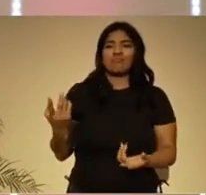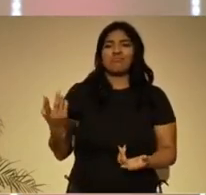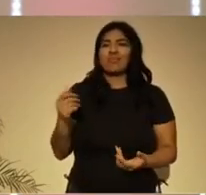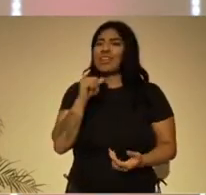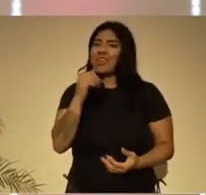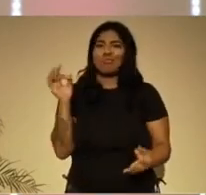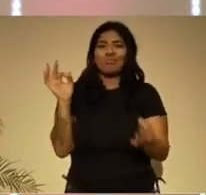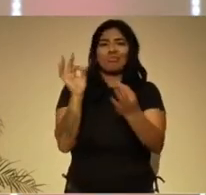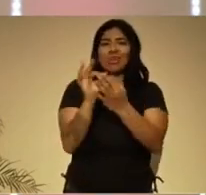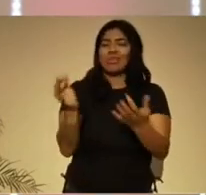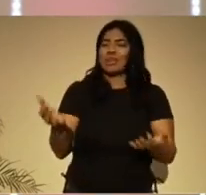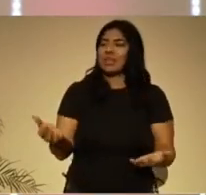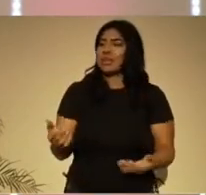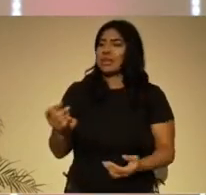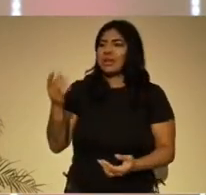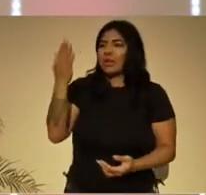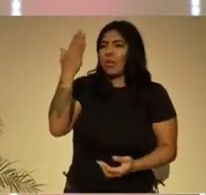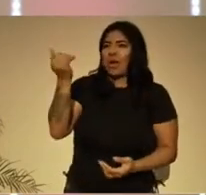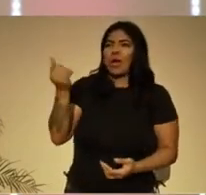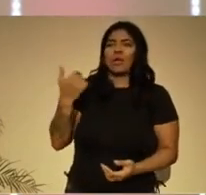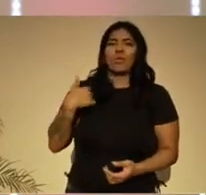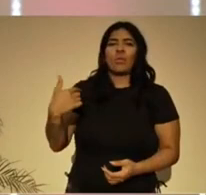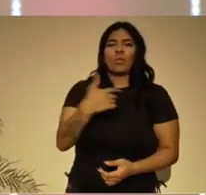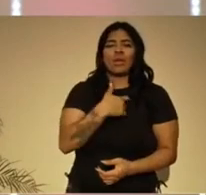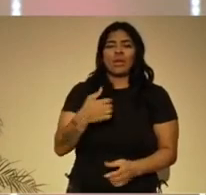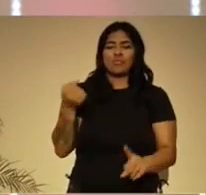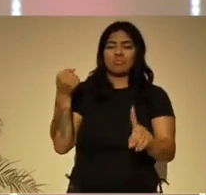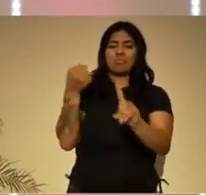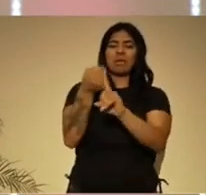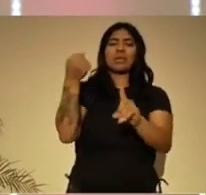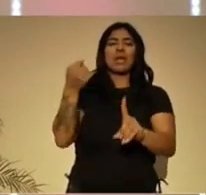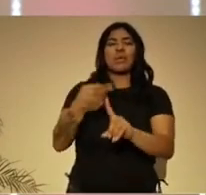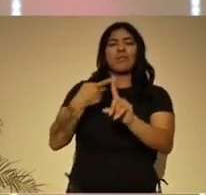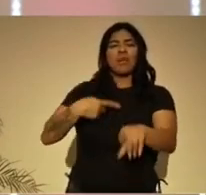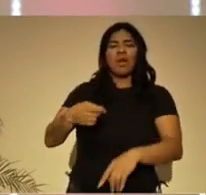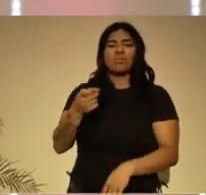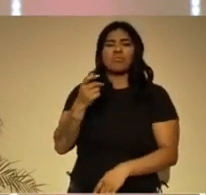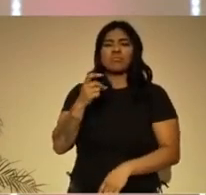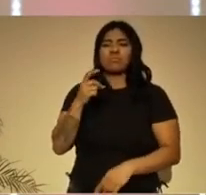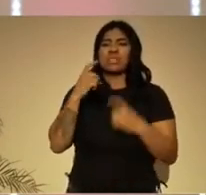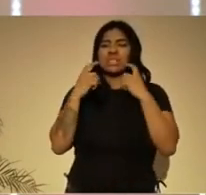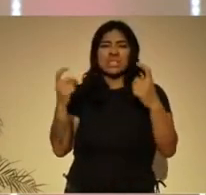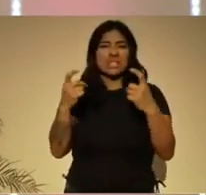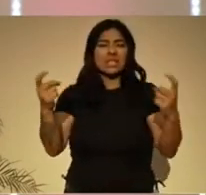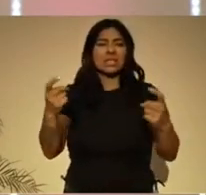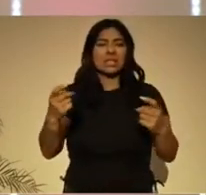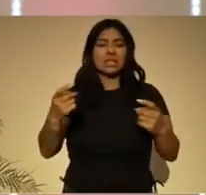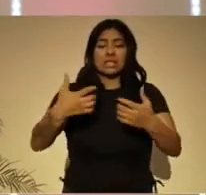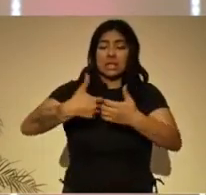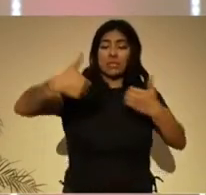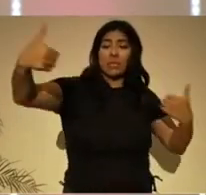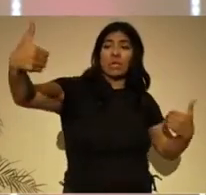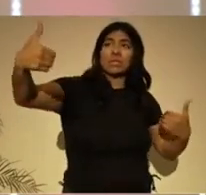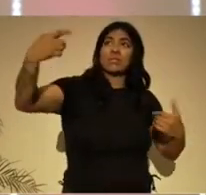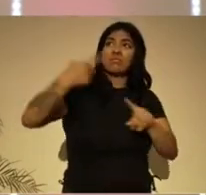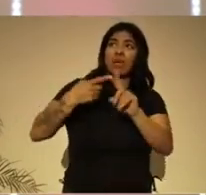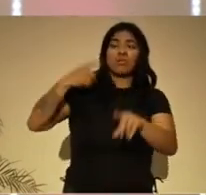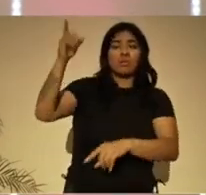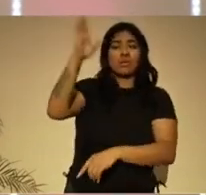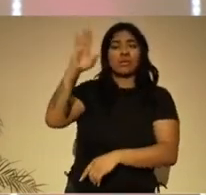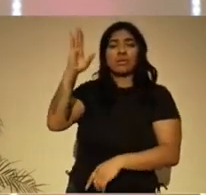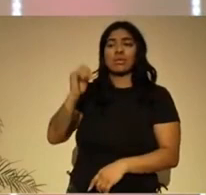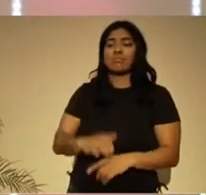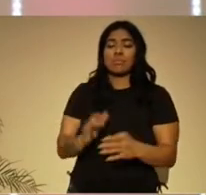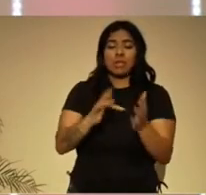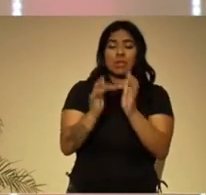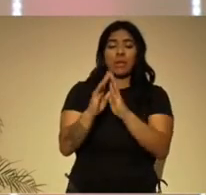And all of this because we were affected by sin. So now there's a separation between God and us. And the Bible says